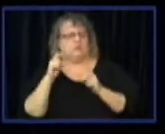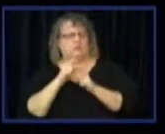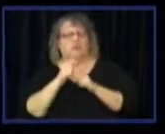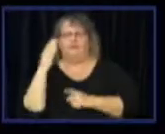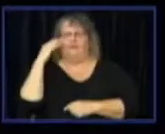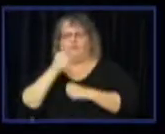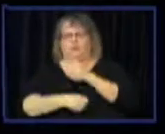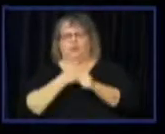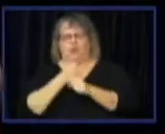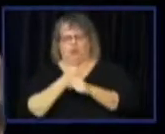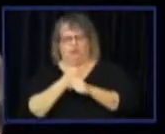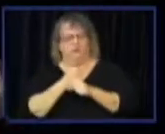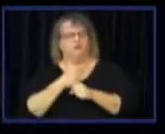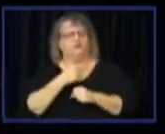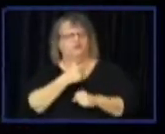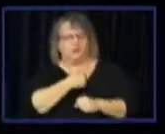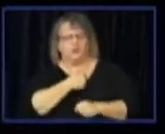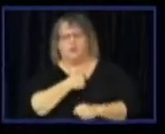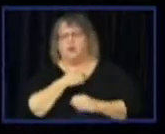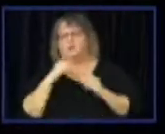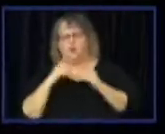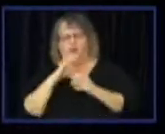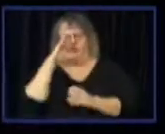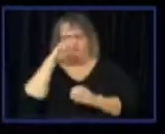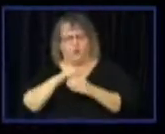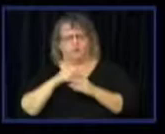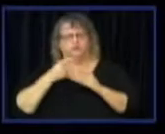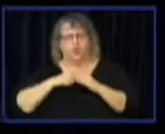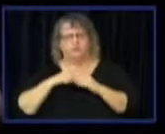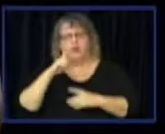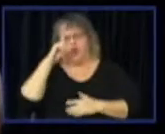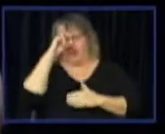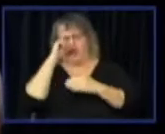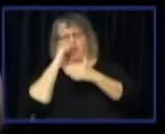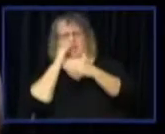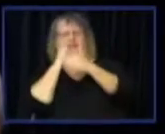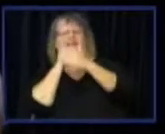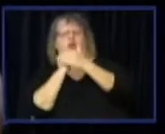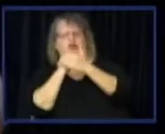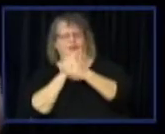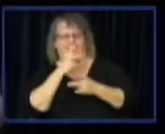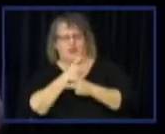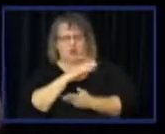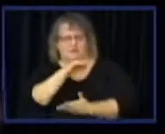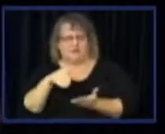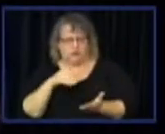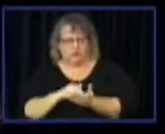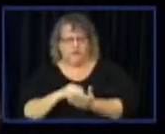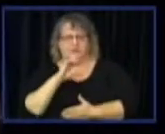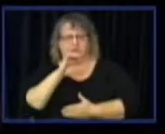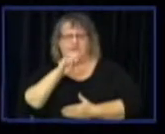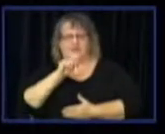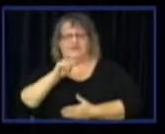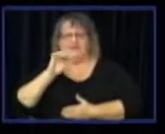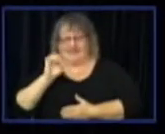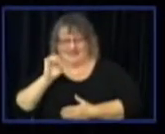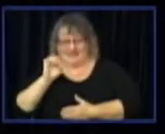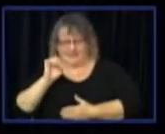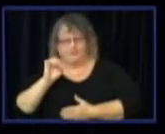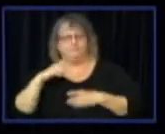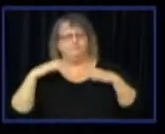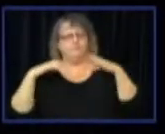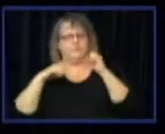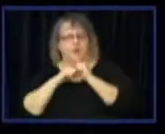last few years that got me back more involved and started the Concussion Care Centers of Hawaii here. Chronic traumatic encephalopathy